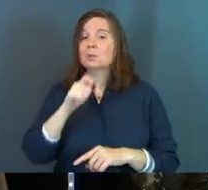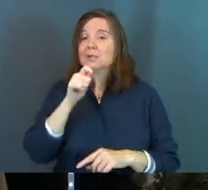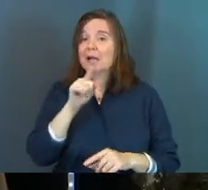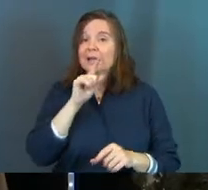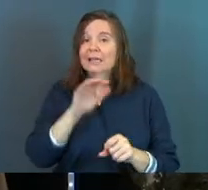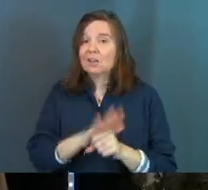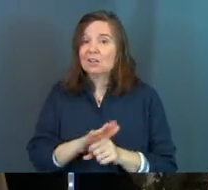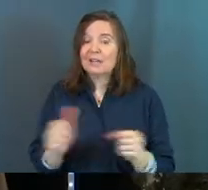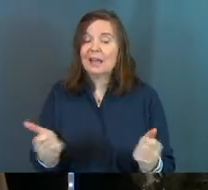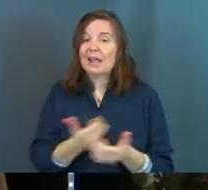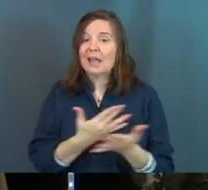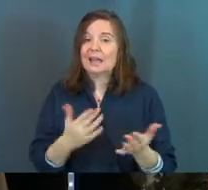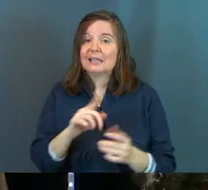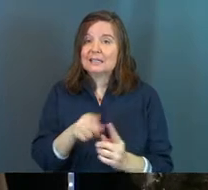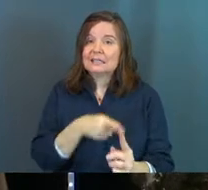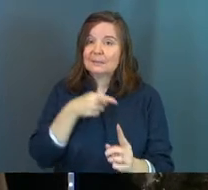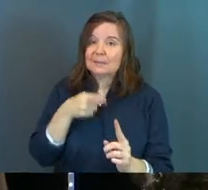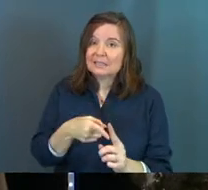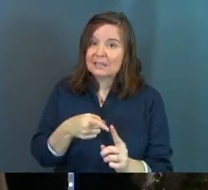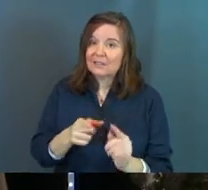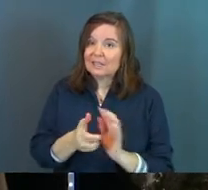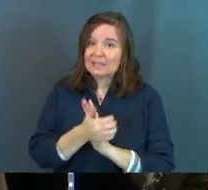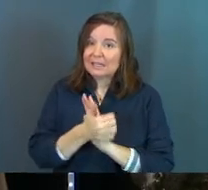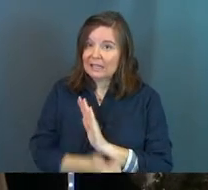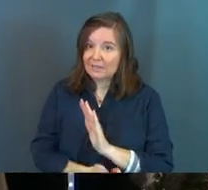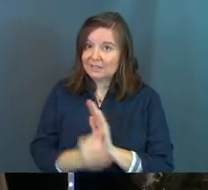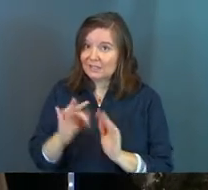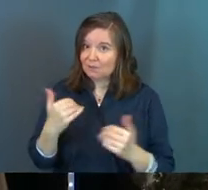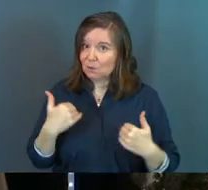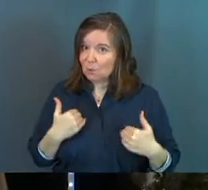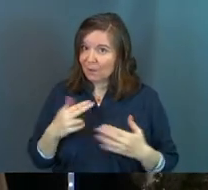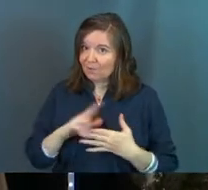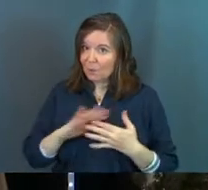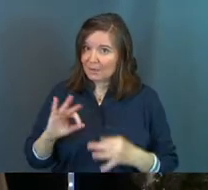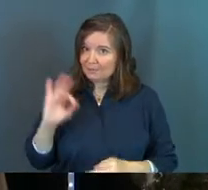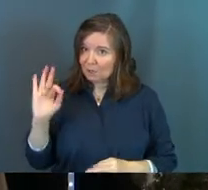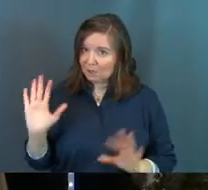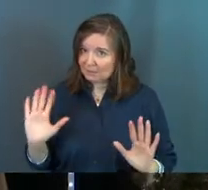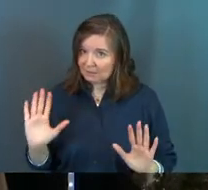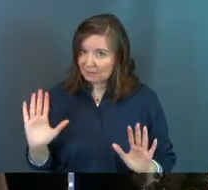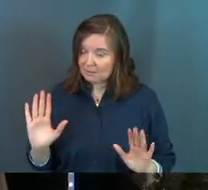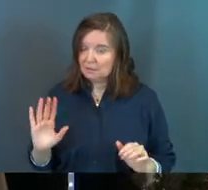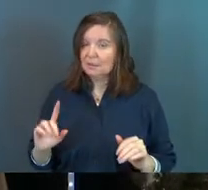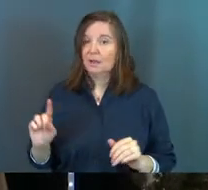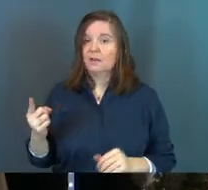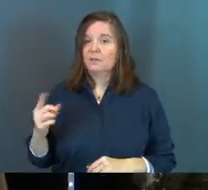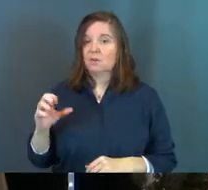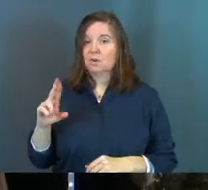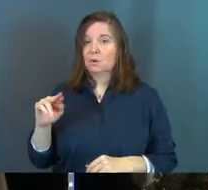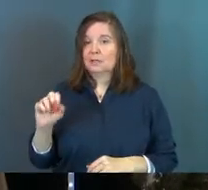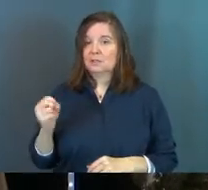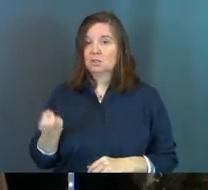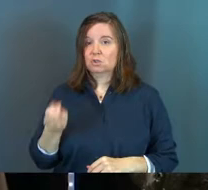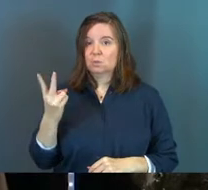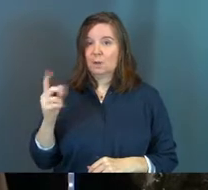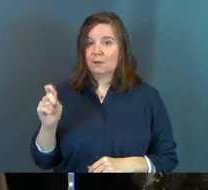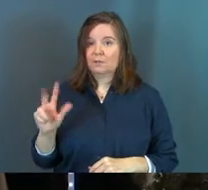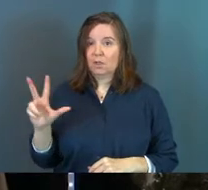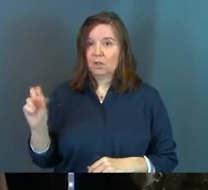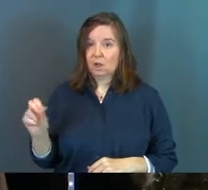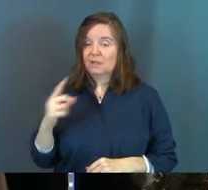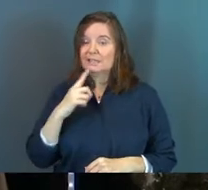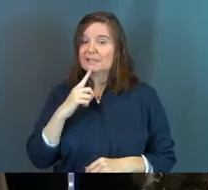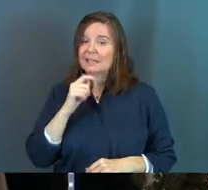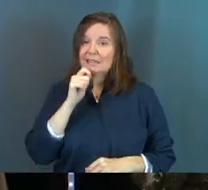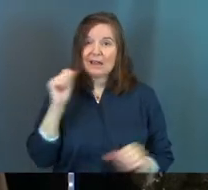not guaranteed any specific gift if you have the Holy Spirit. 1 Corinthians 12, verse 30